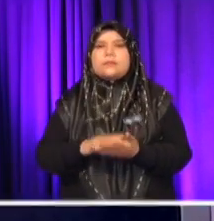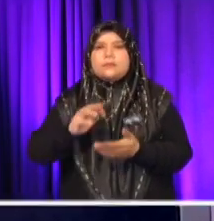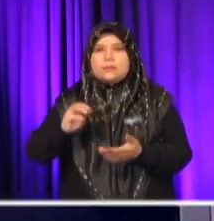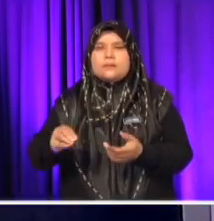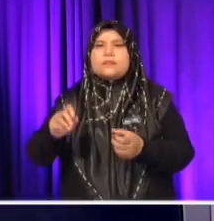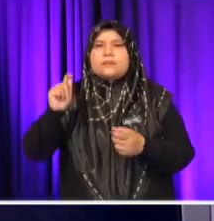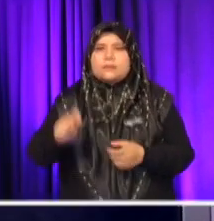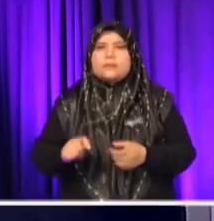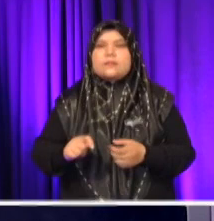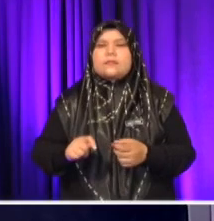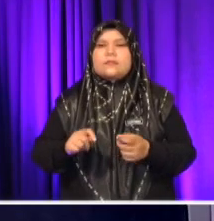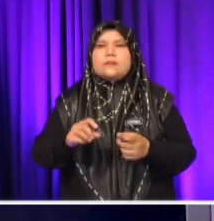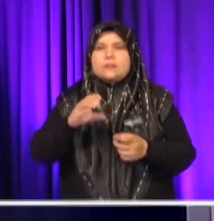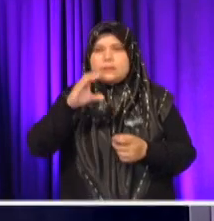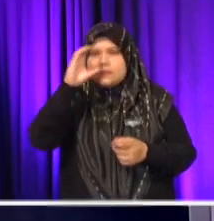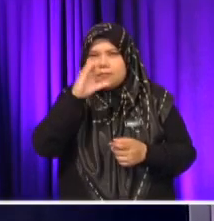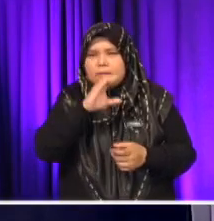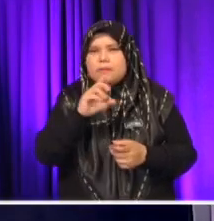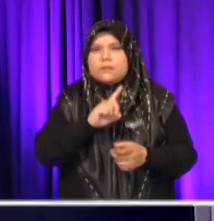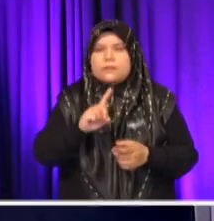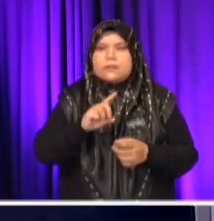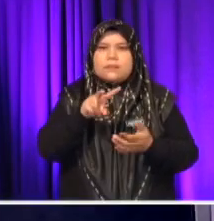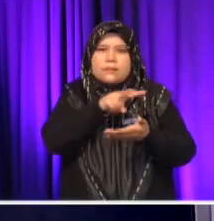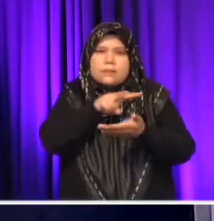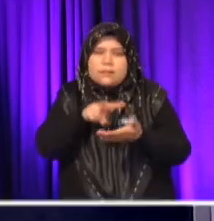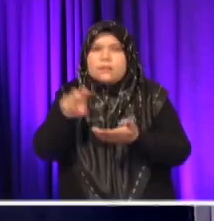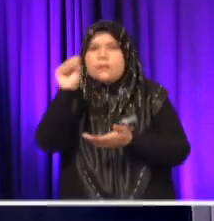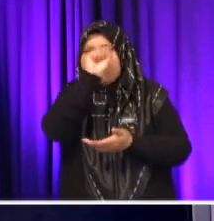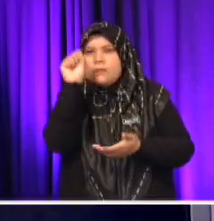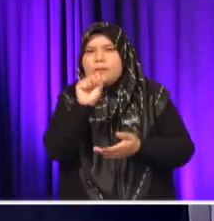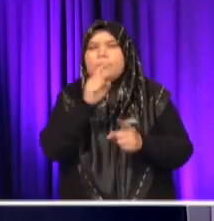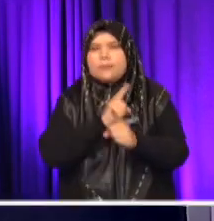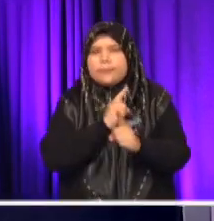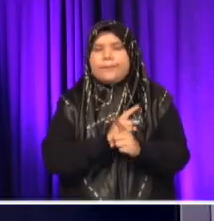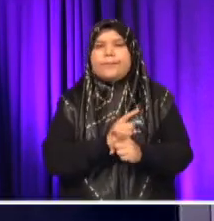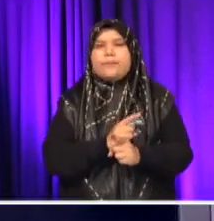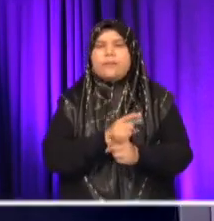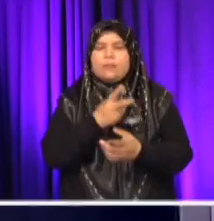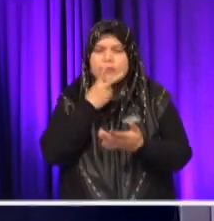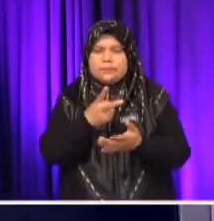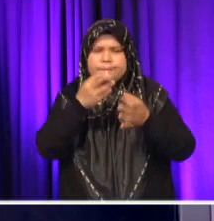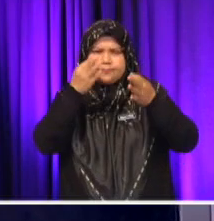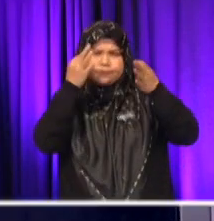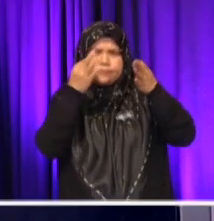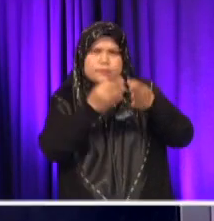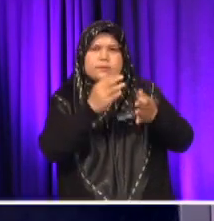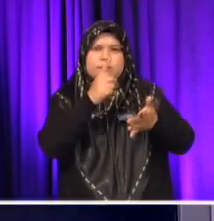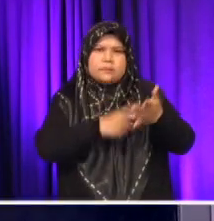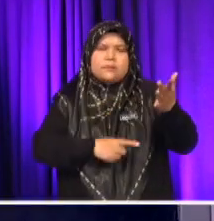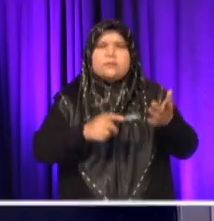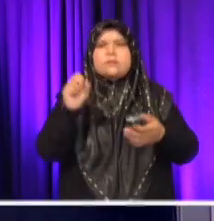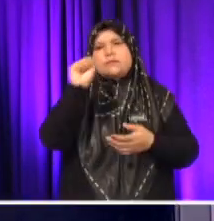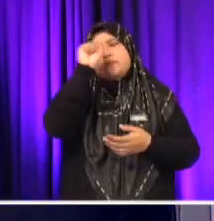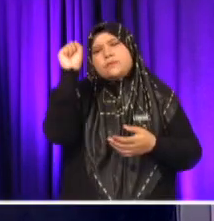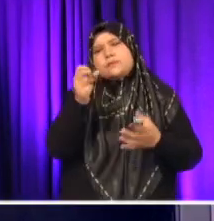to read the instructions carefully. So you have to pay close attention to what is asked from you